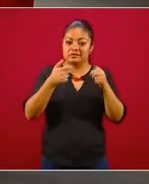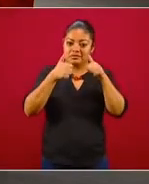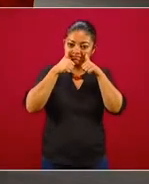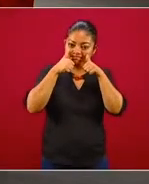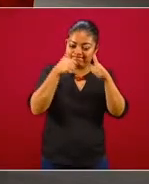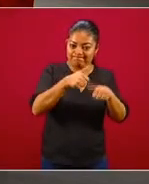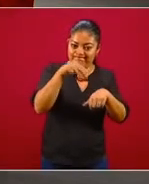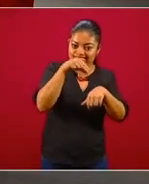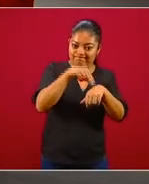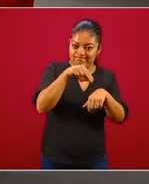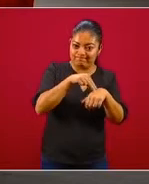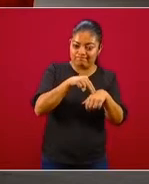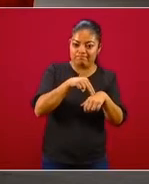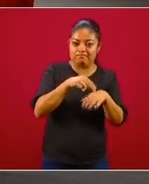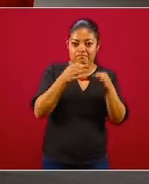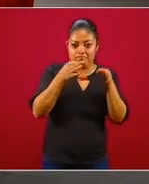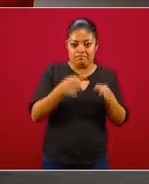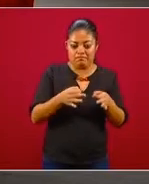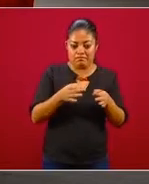Remember, we